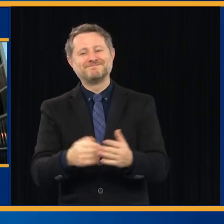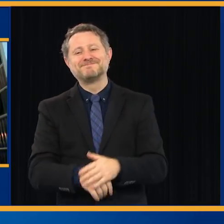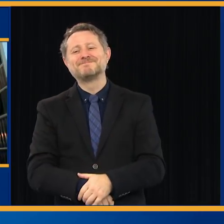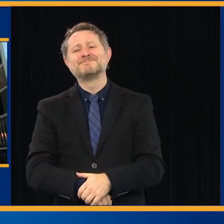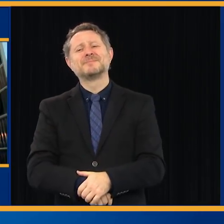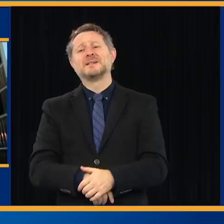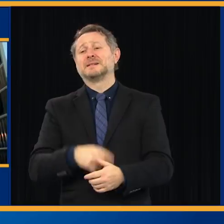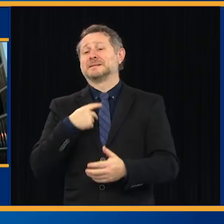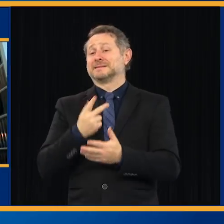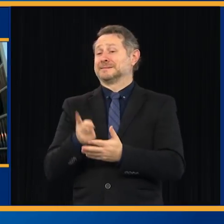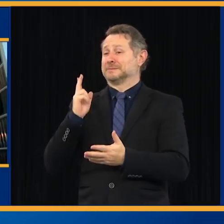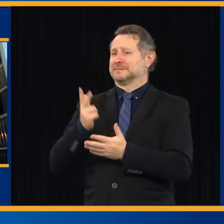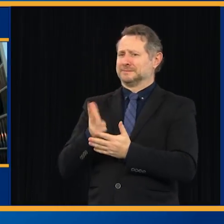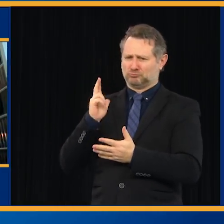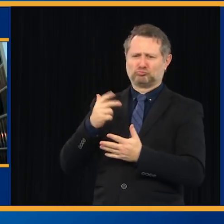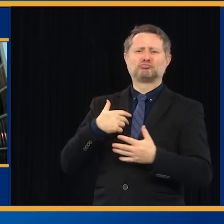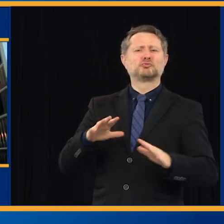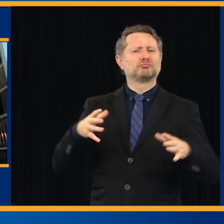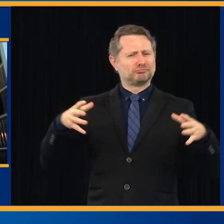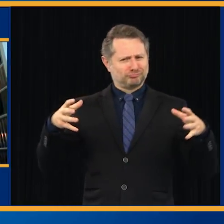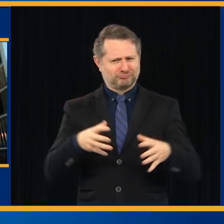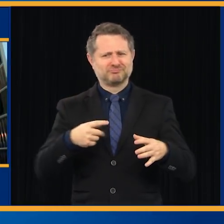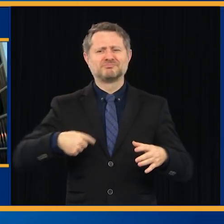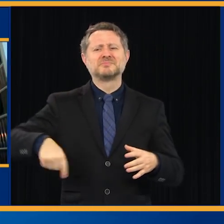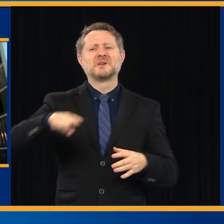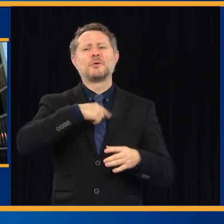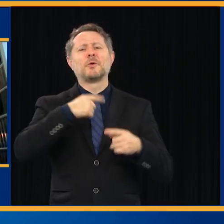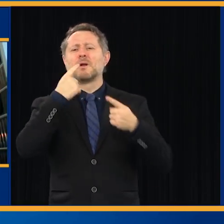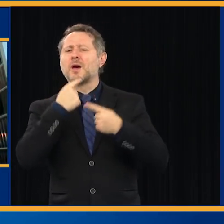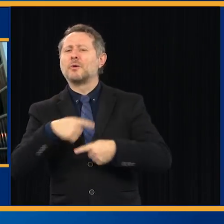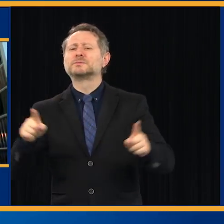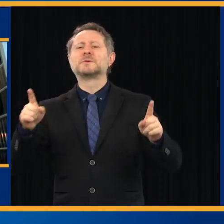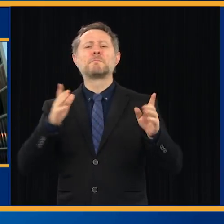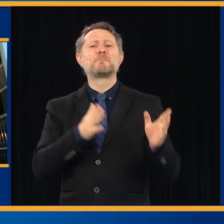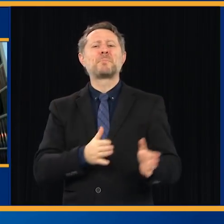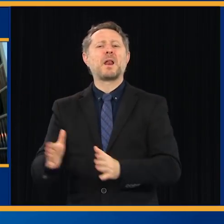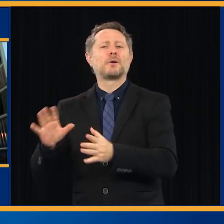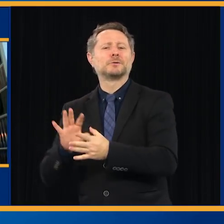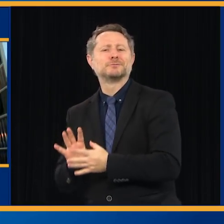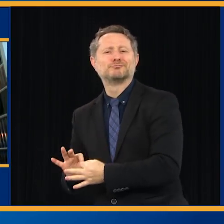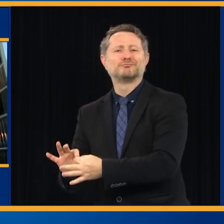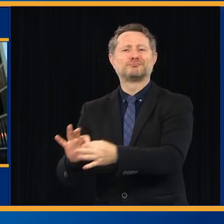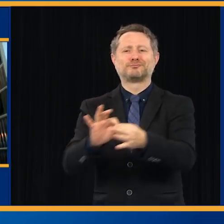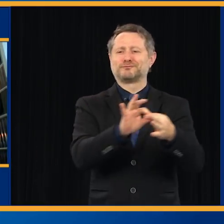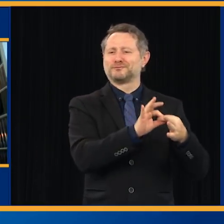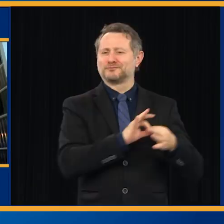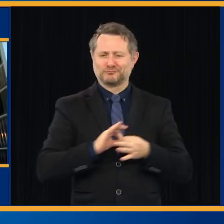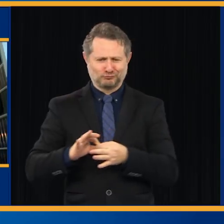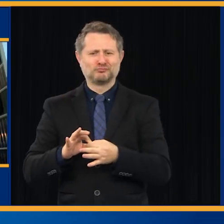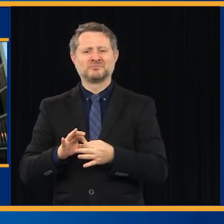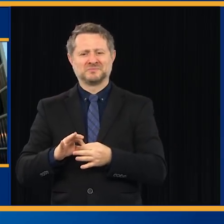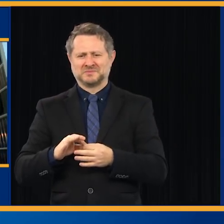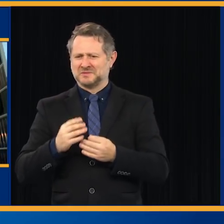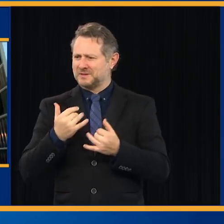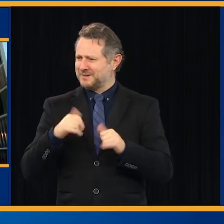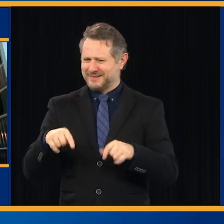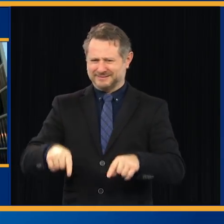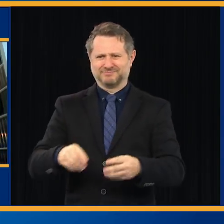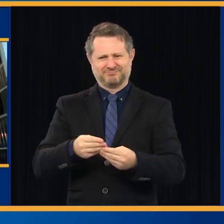ago, we all got together and announced that we were going to work together to fight this pandemic. And